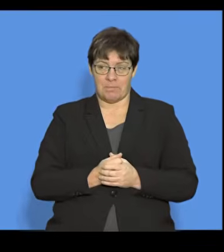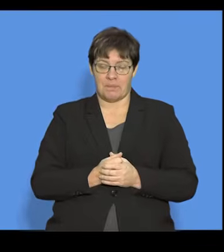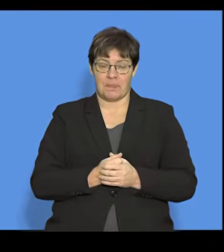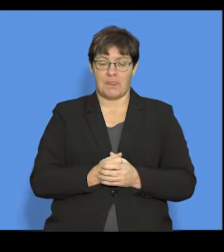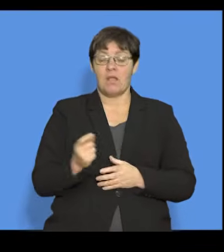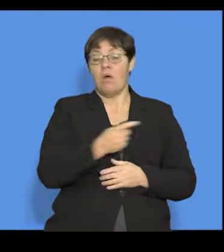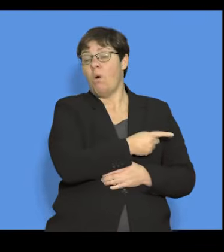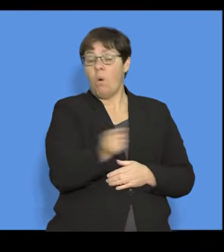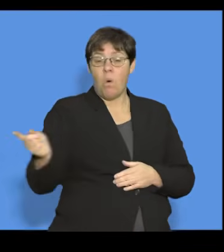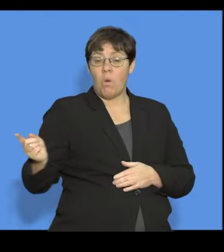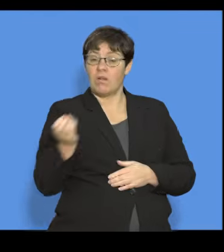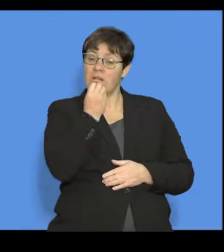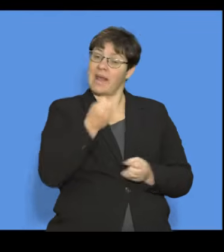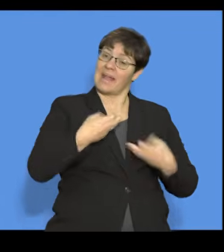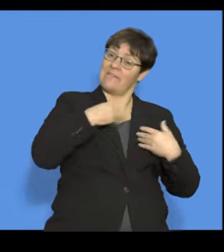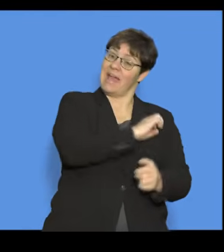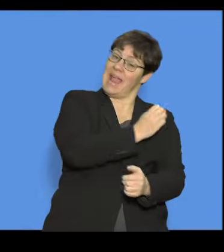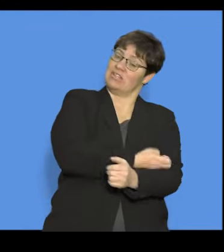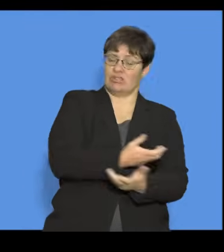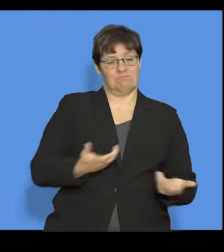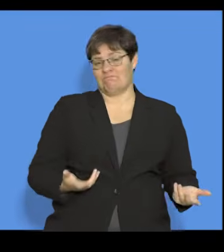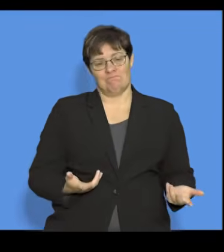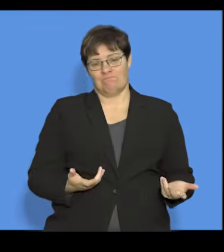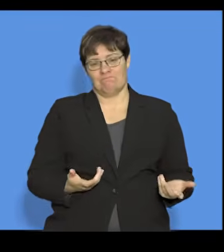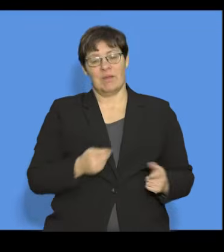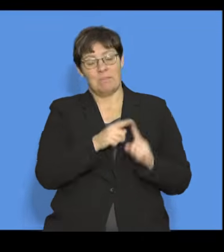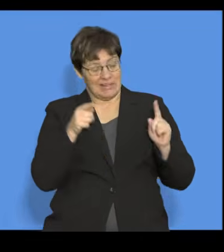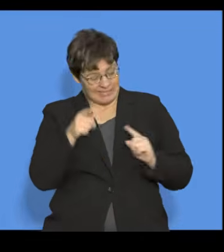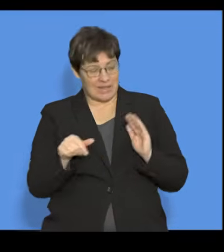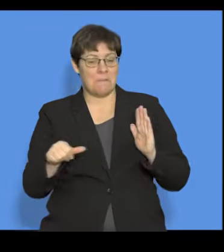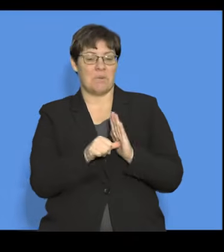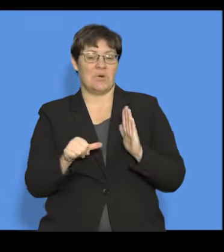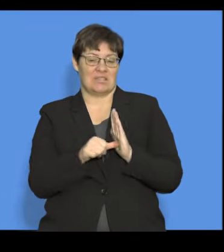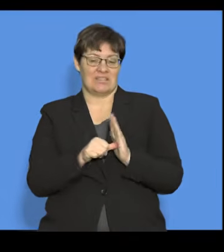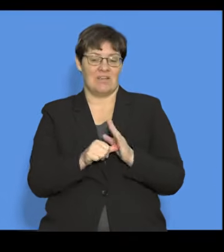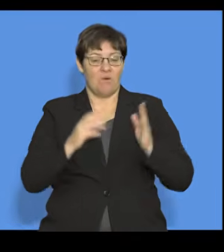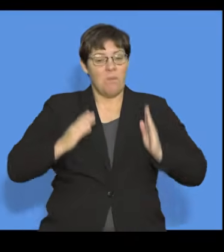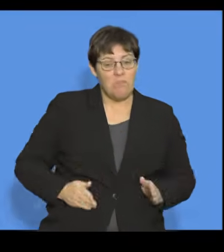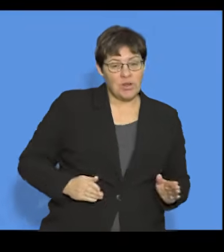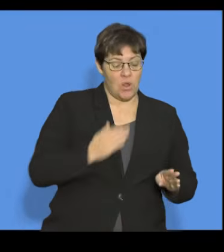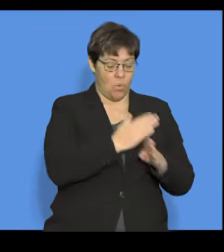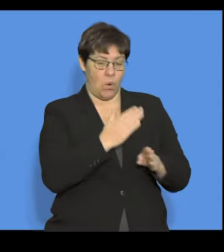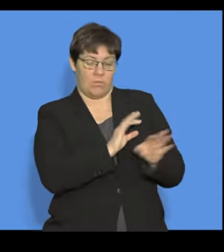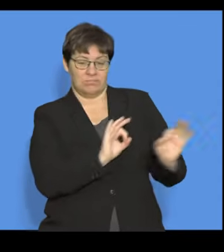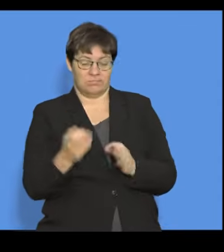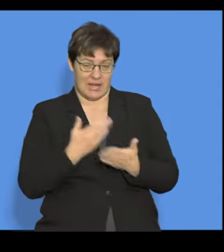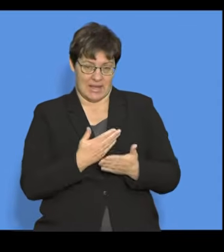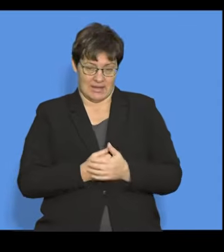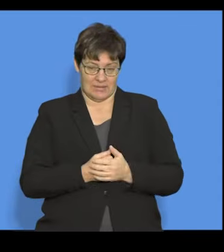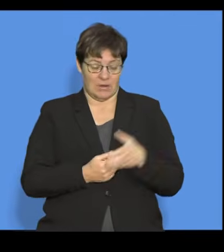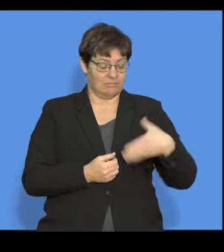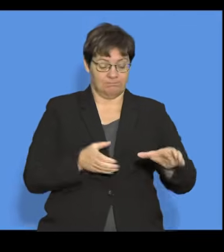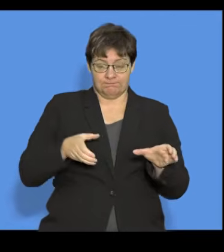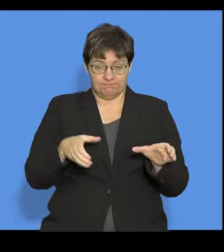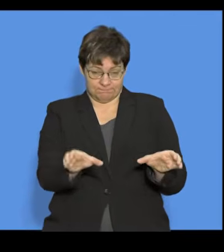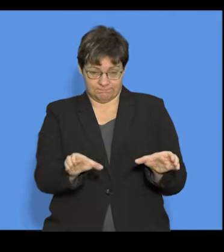So not all nutrients provide us with energy, but are necessary for some body functions. These can be divided